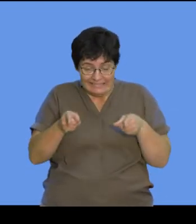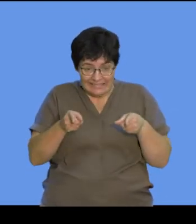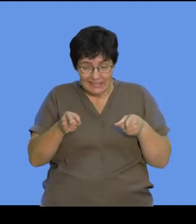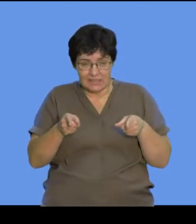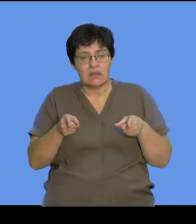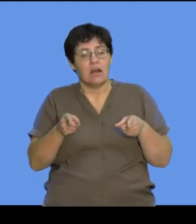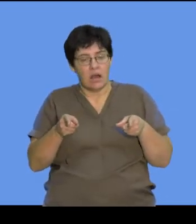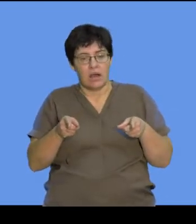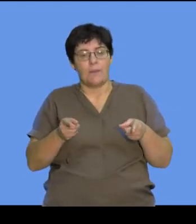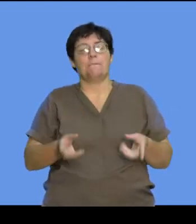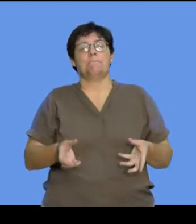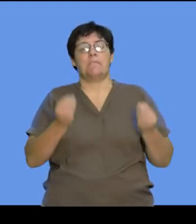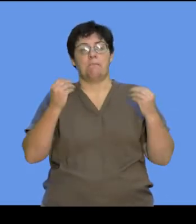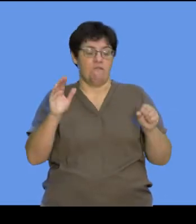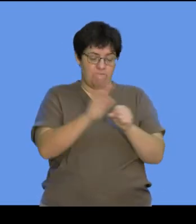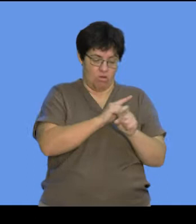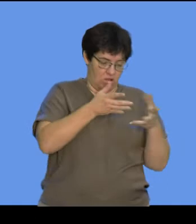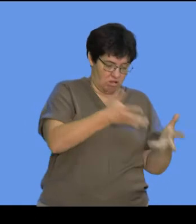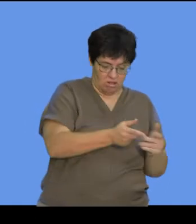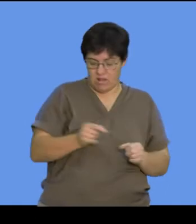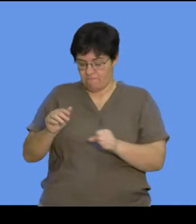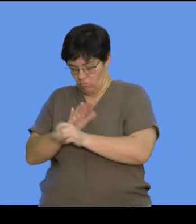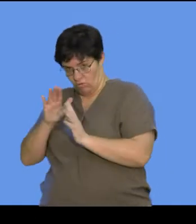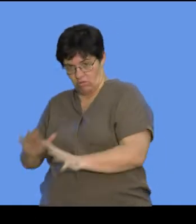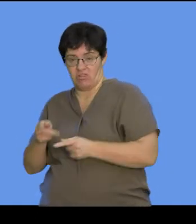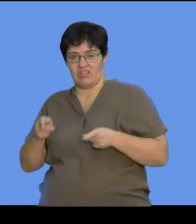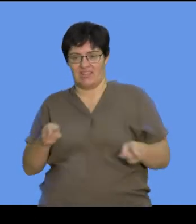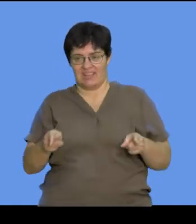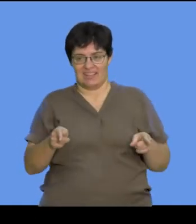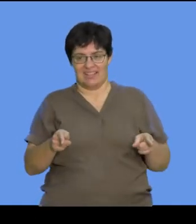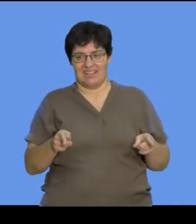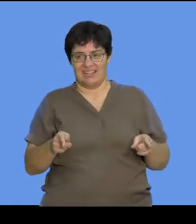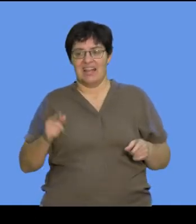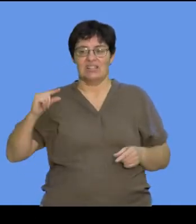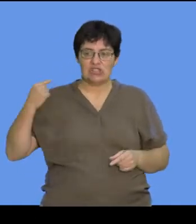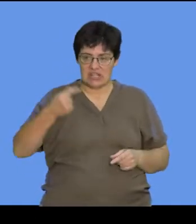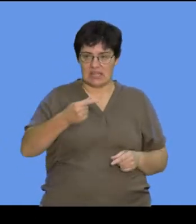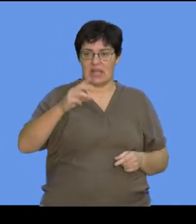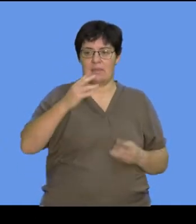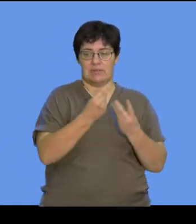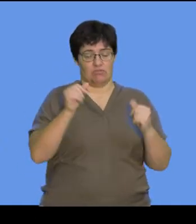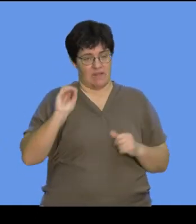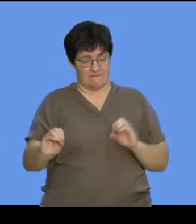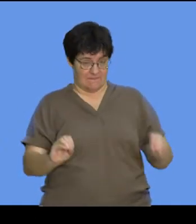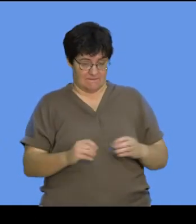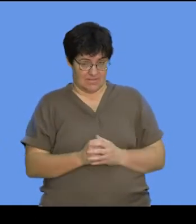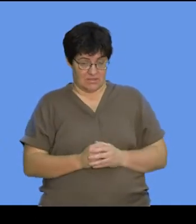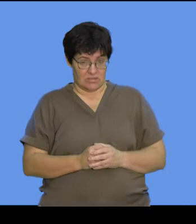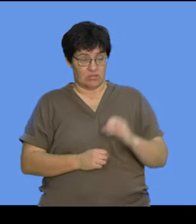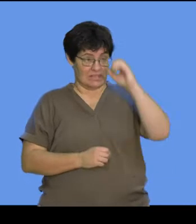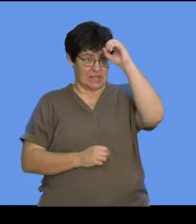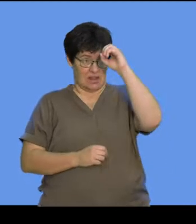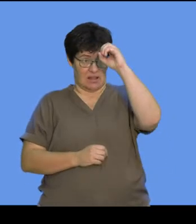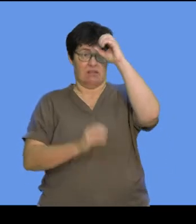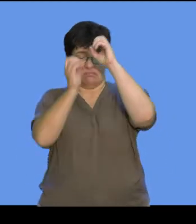cells receive a full set of genetic information. So the rationale would be that if we've got a cell that divides to